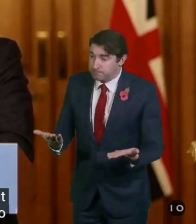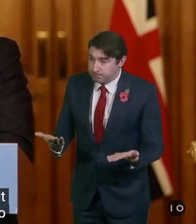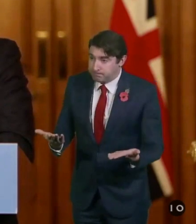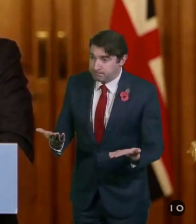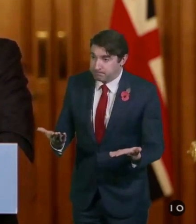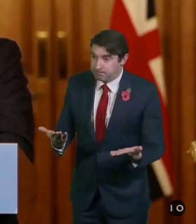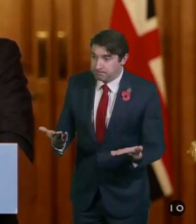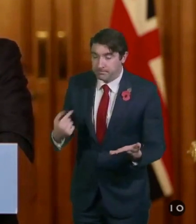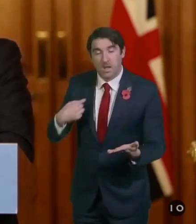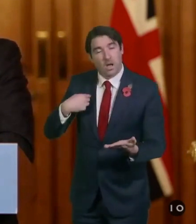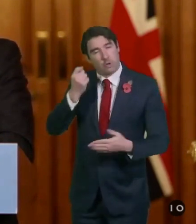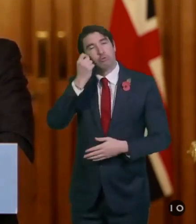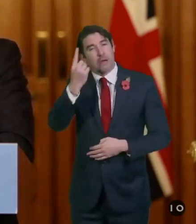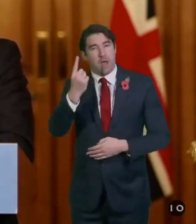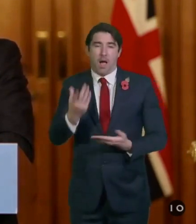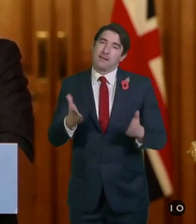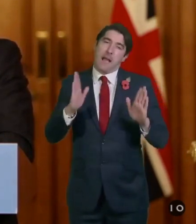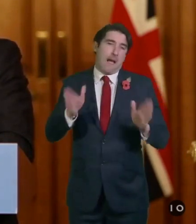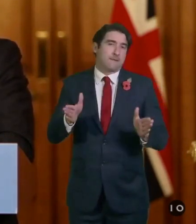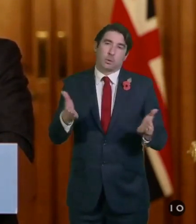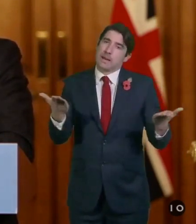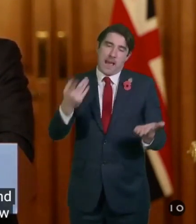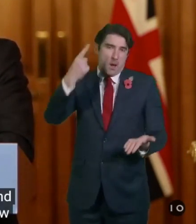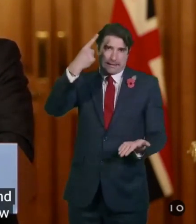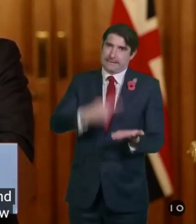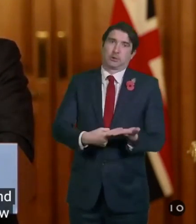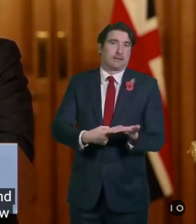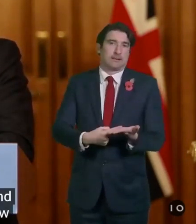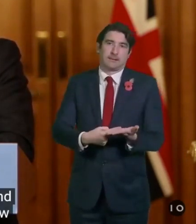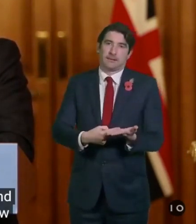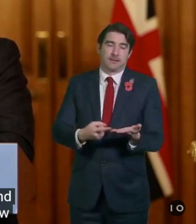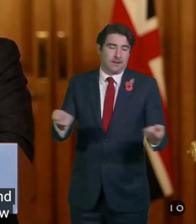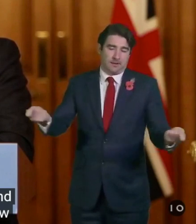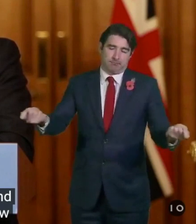to protect our NHS and to save lives. And